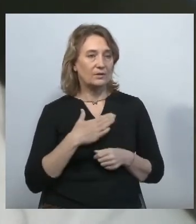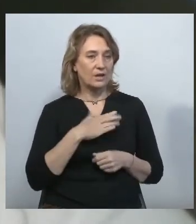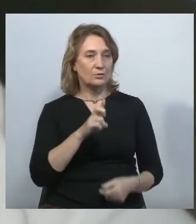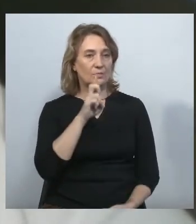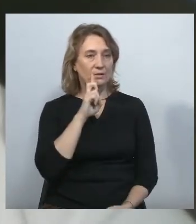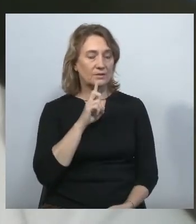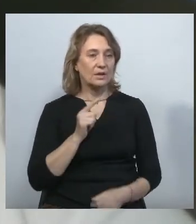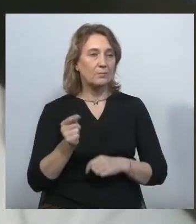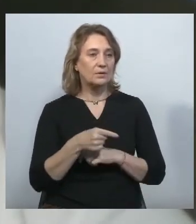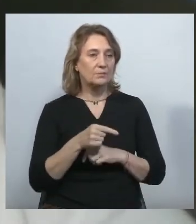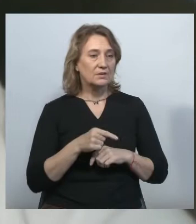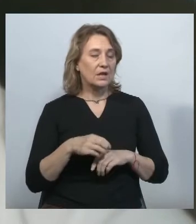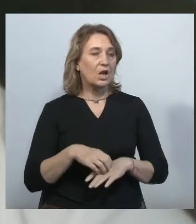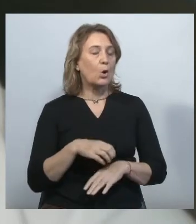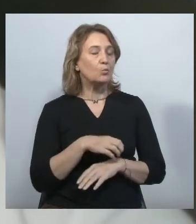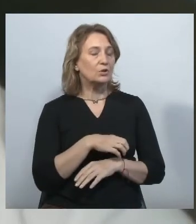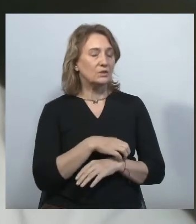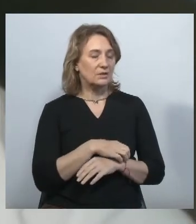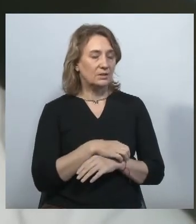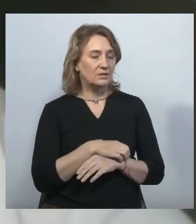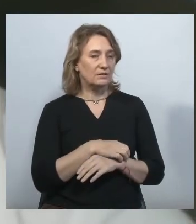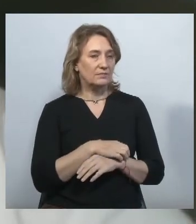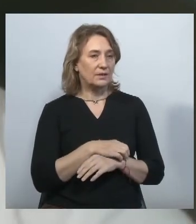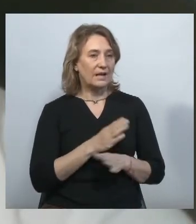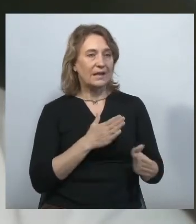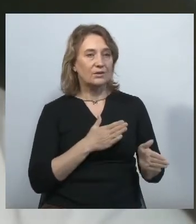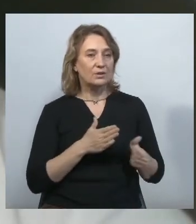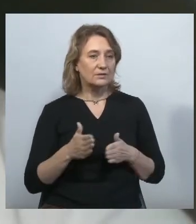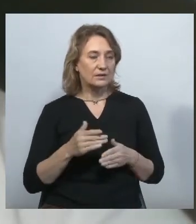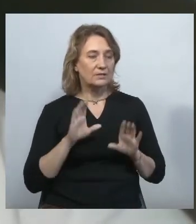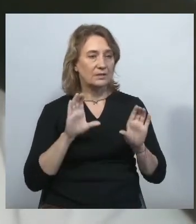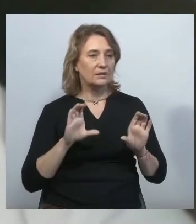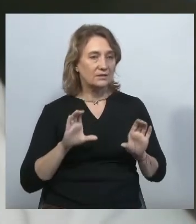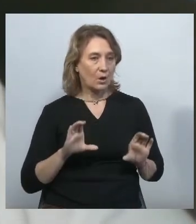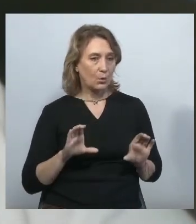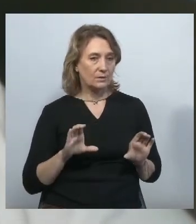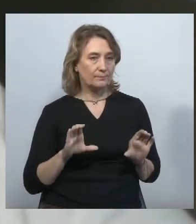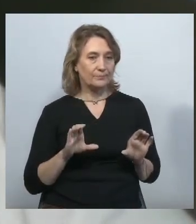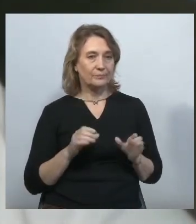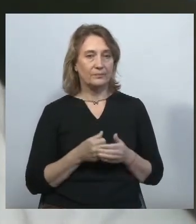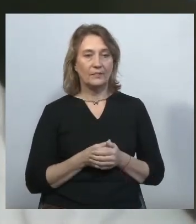propaganda of communist and totalitarian regimes, because we have a